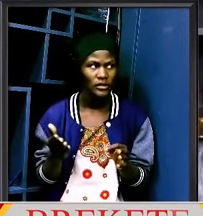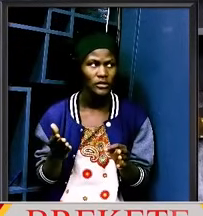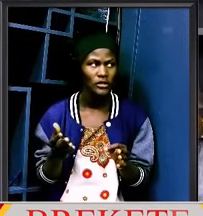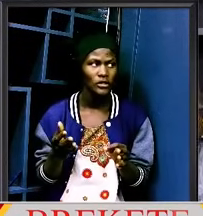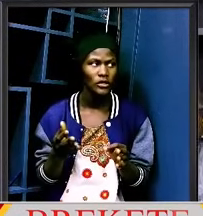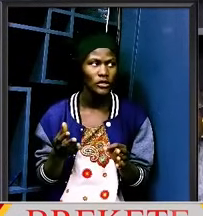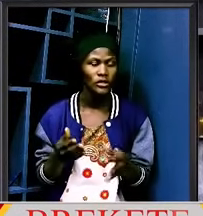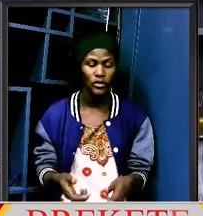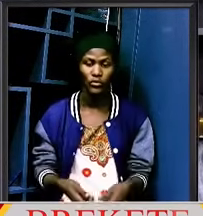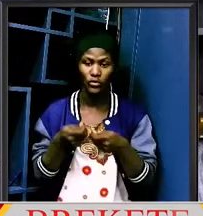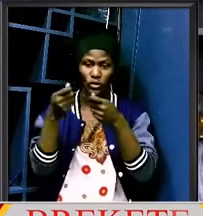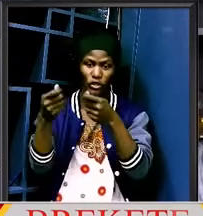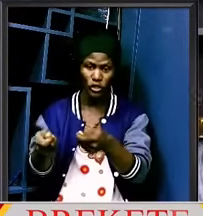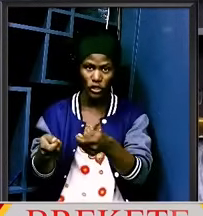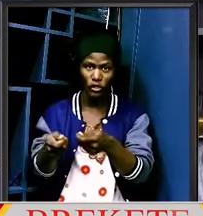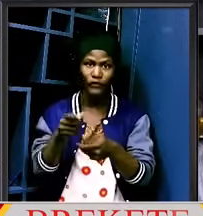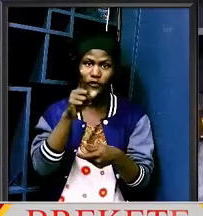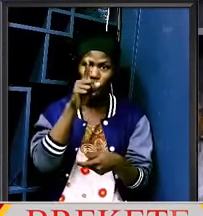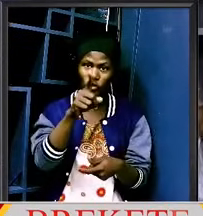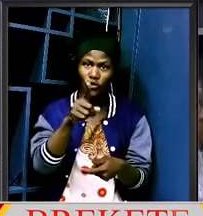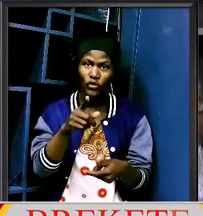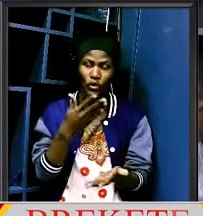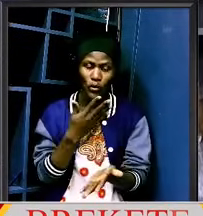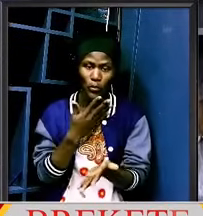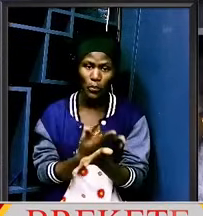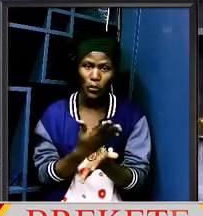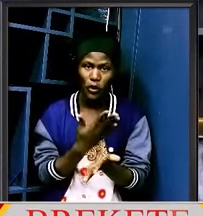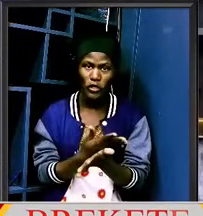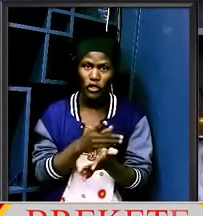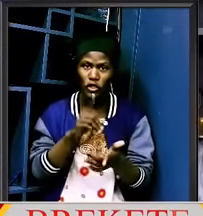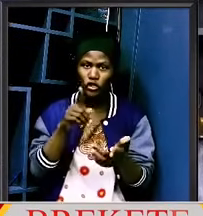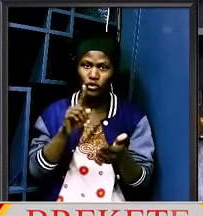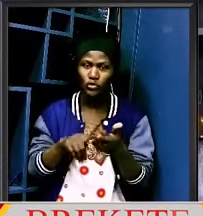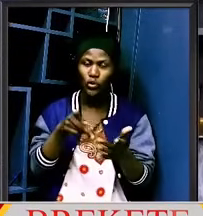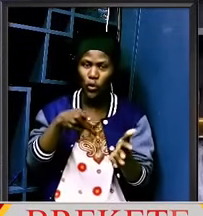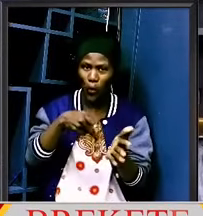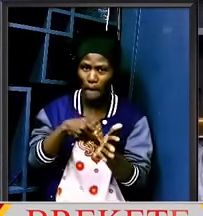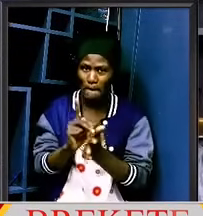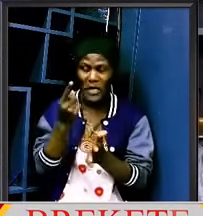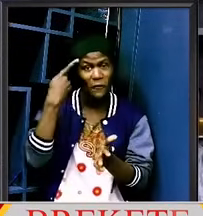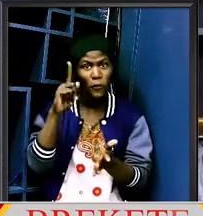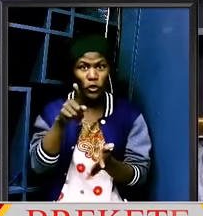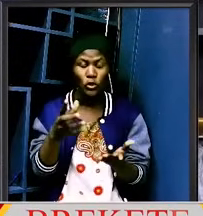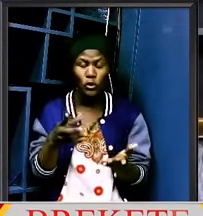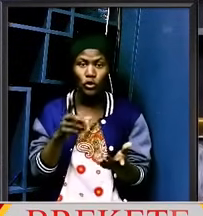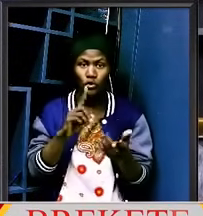they go give you bill. How much you go pay to collect your thing? In Abuja here.